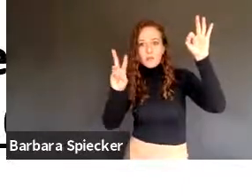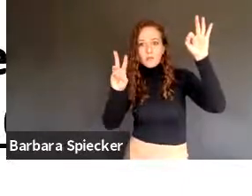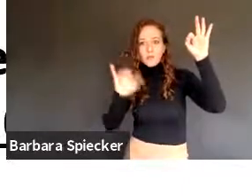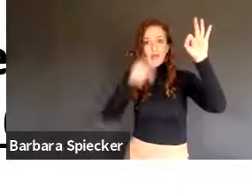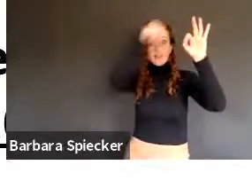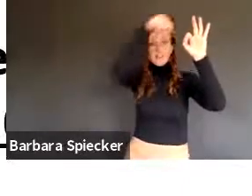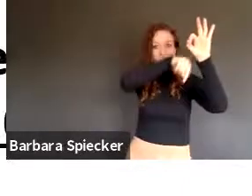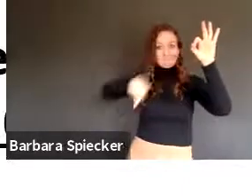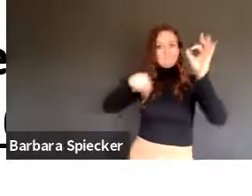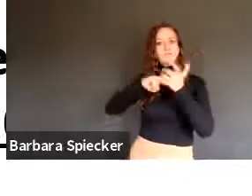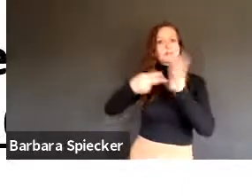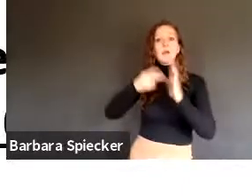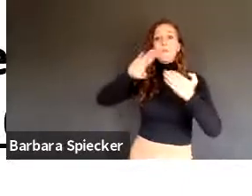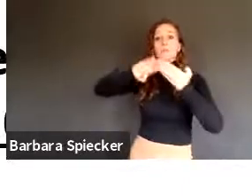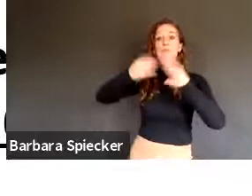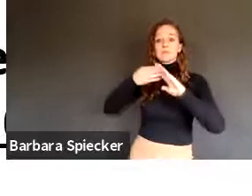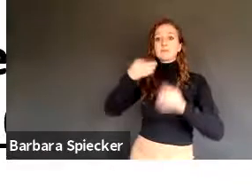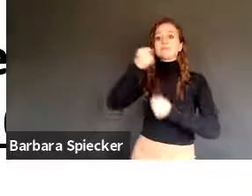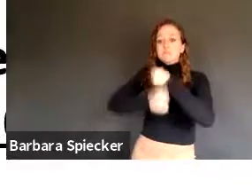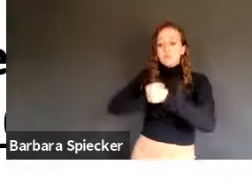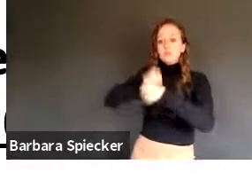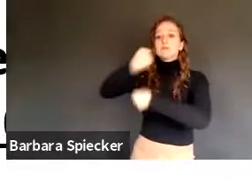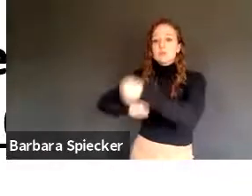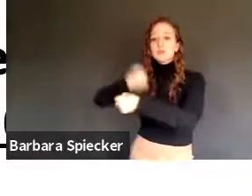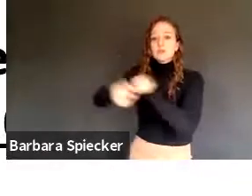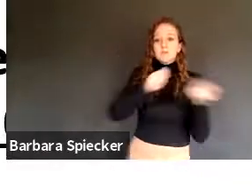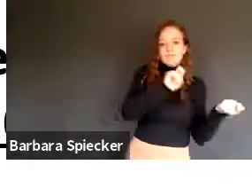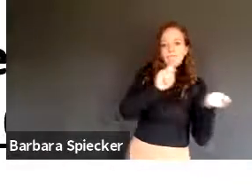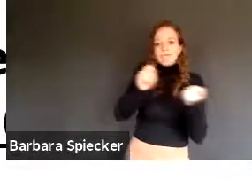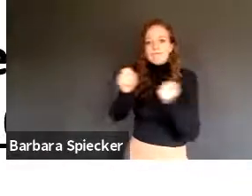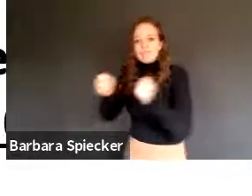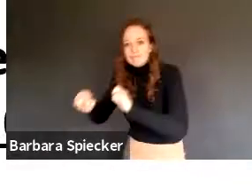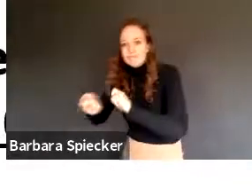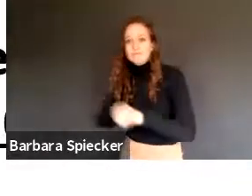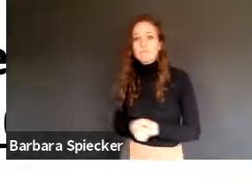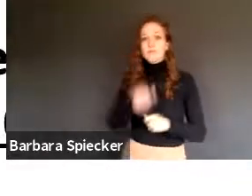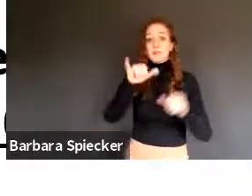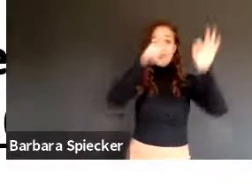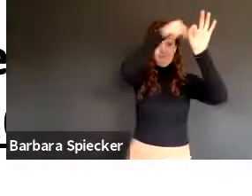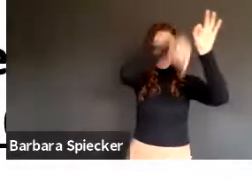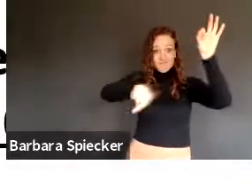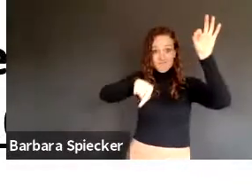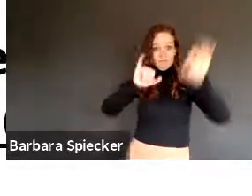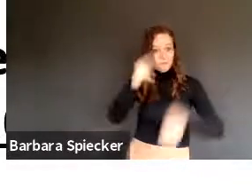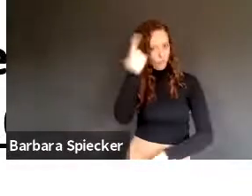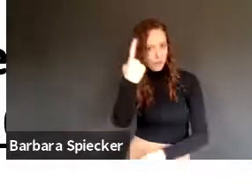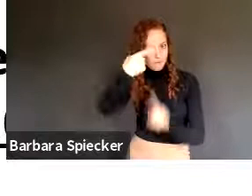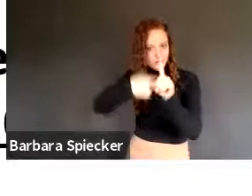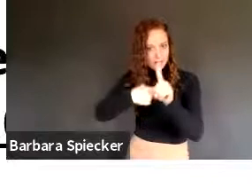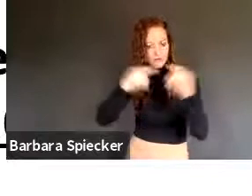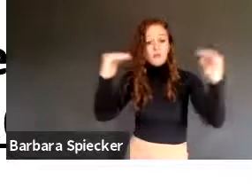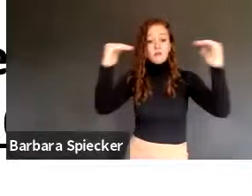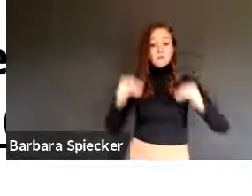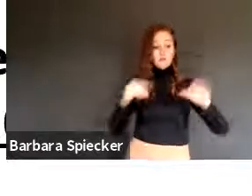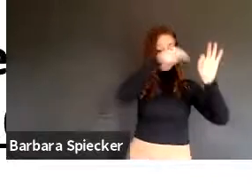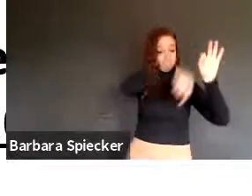that each dot has an arrow coming out from it, pointing to where the community changed from year to year